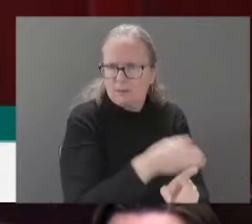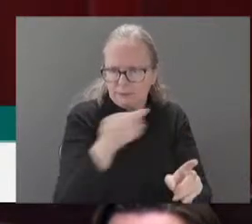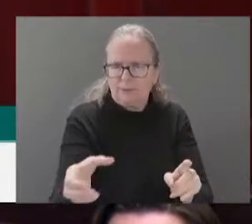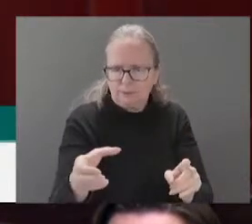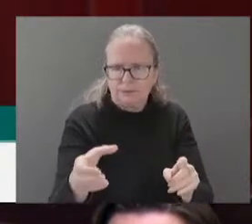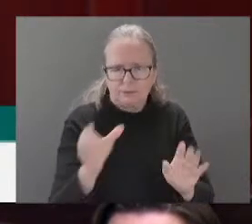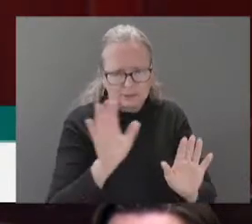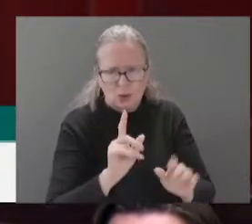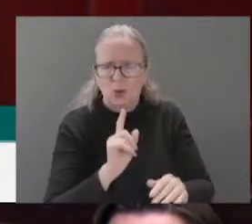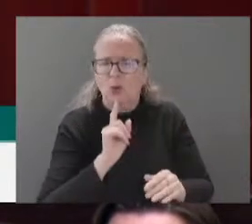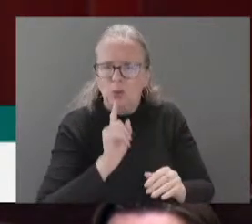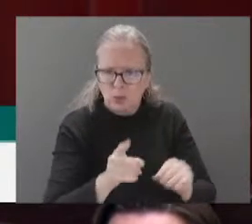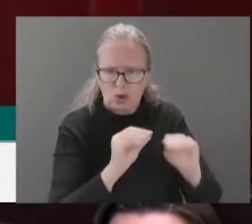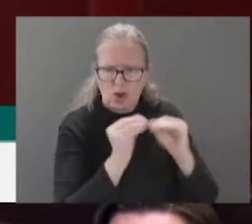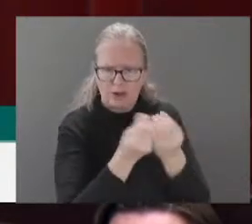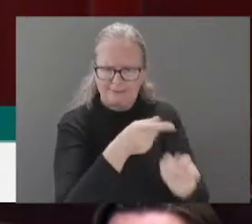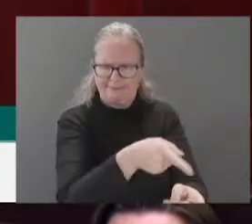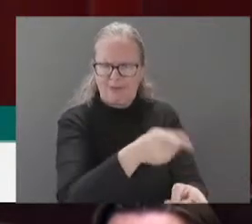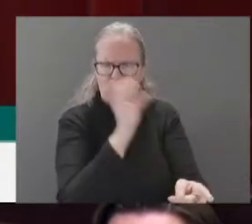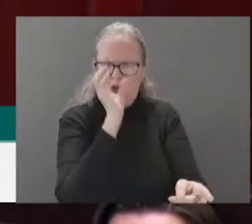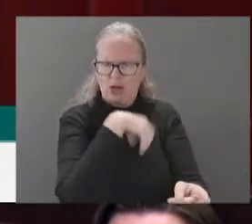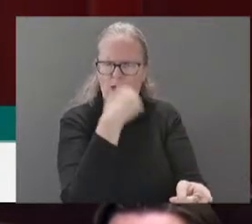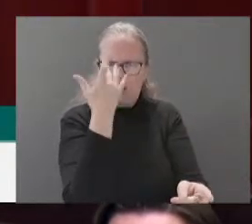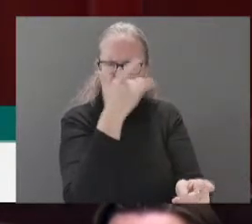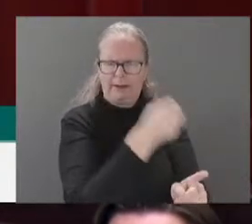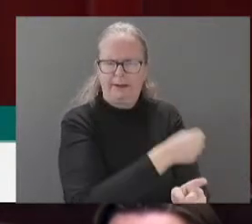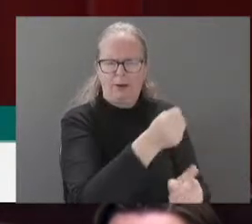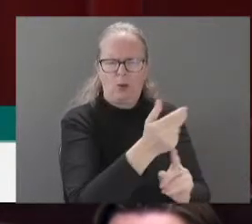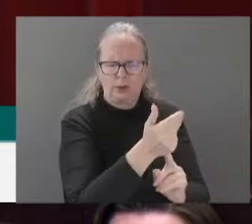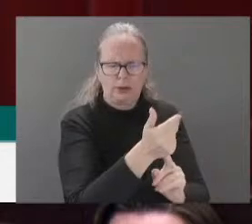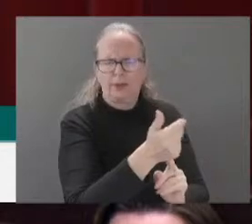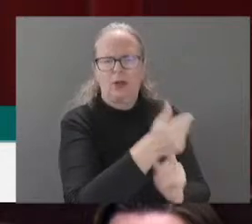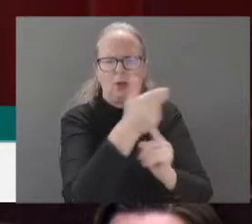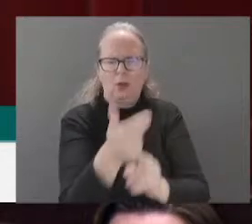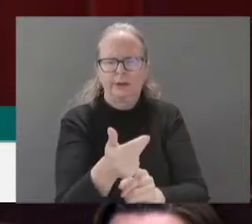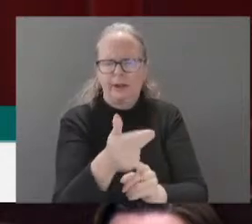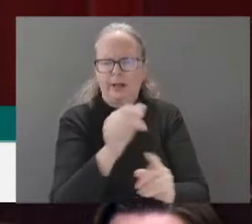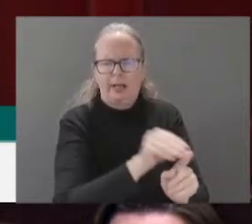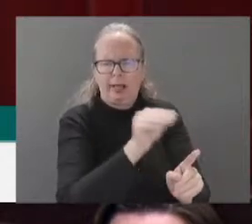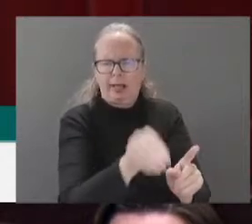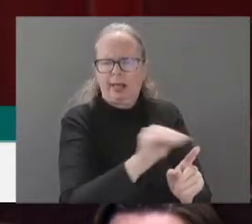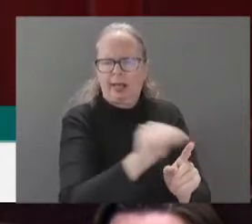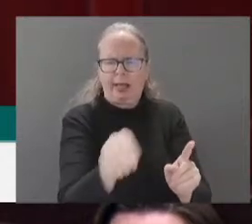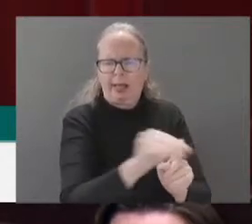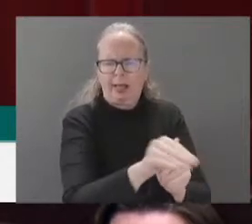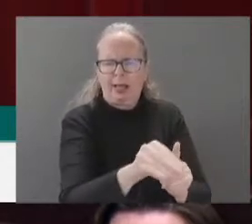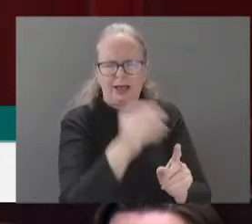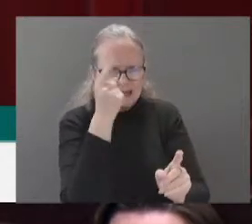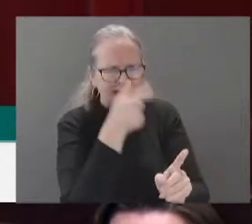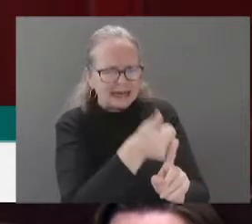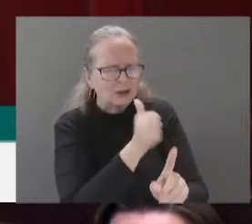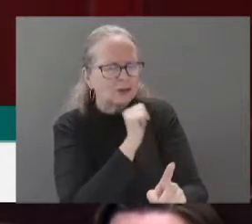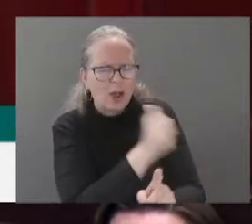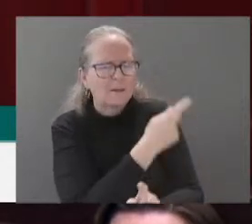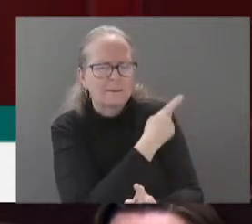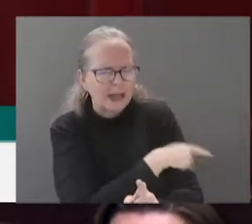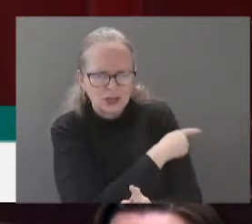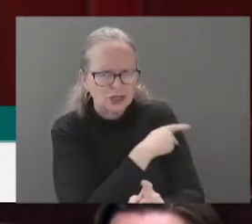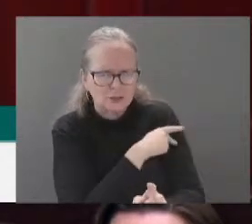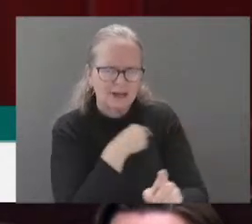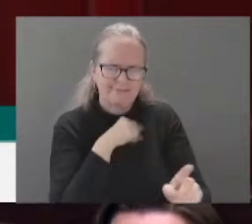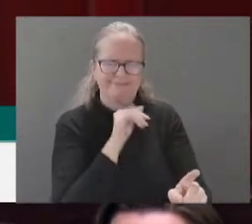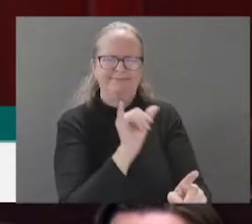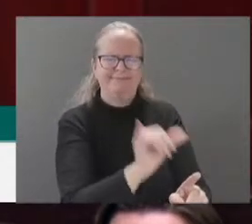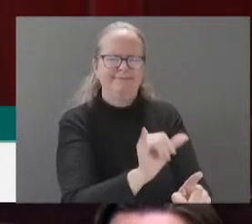Speaker they were not healthc care patience Mr Speaker we took action to get those individuals to safety and are investigating the organization involved Mr